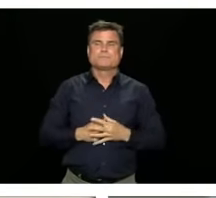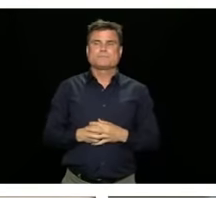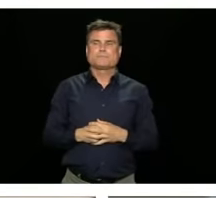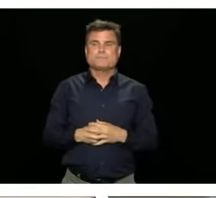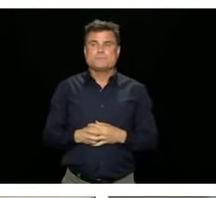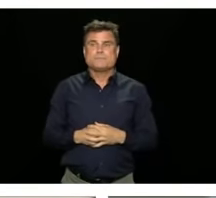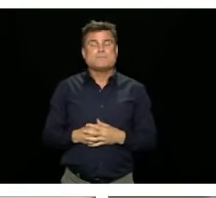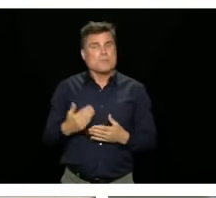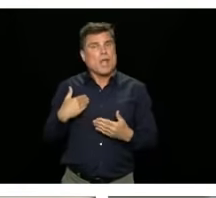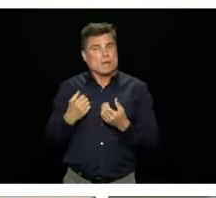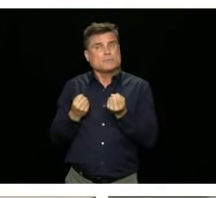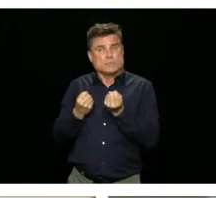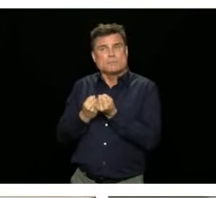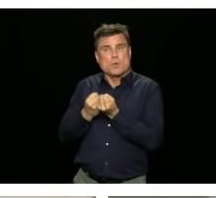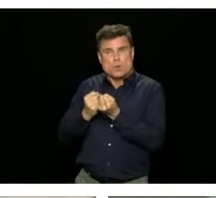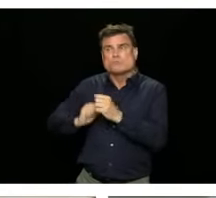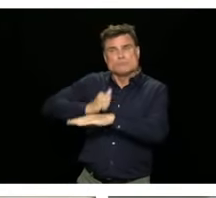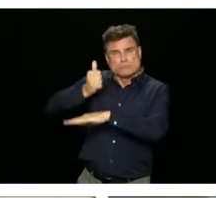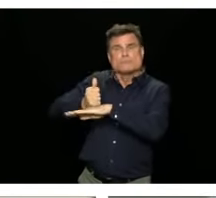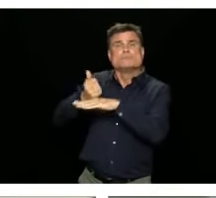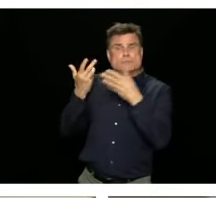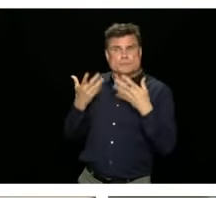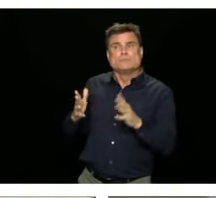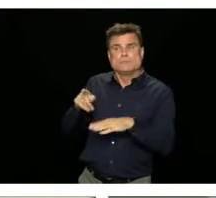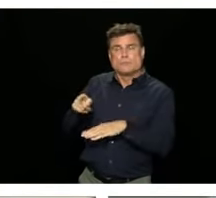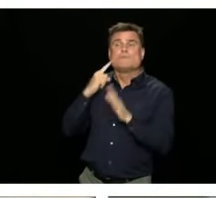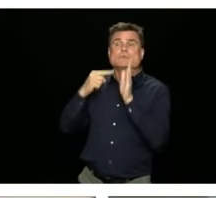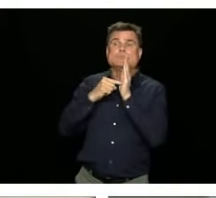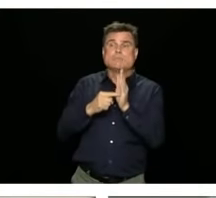services such as Victim Link BC at